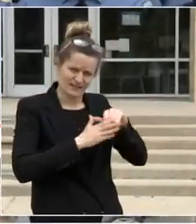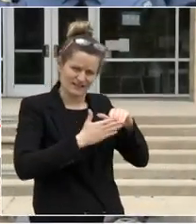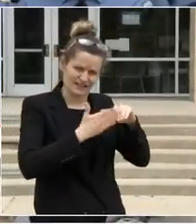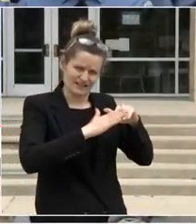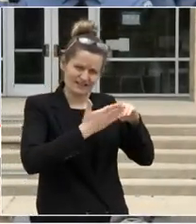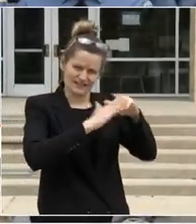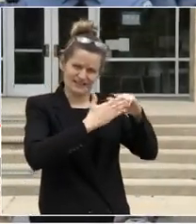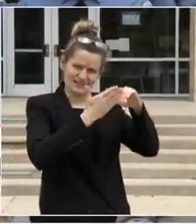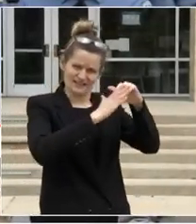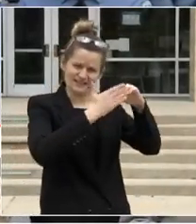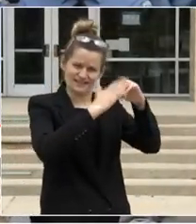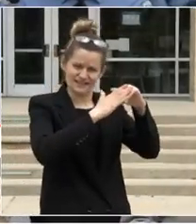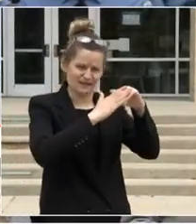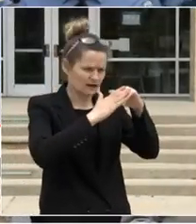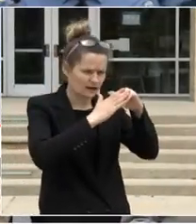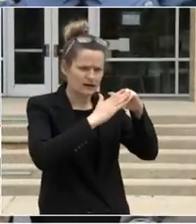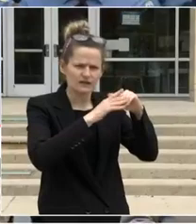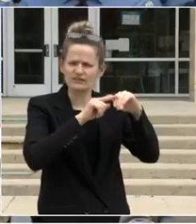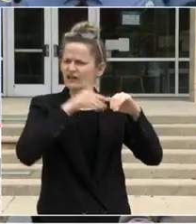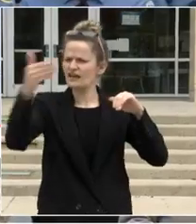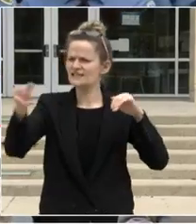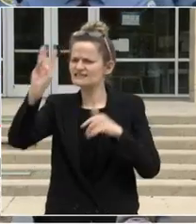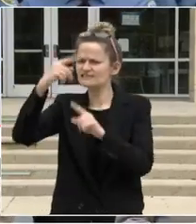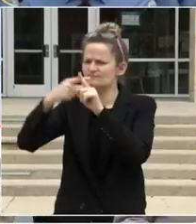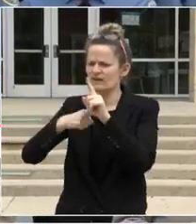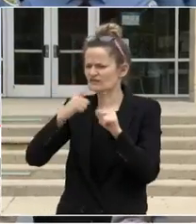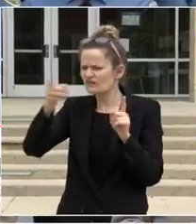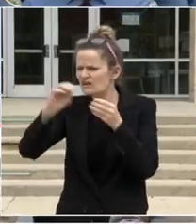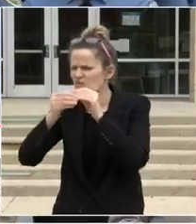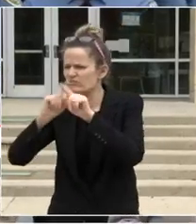6 months. And we got to stay there, making sure that we're focused on it.